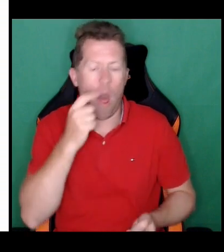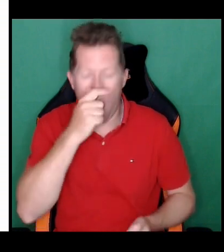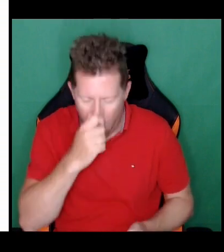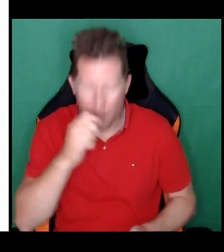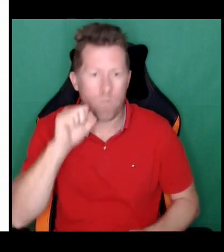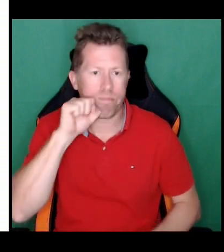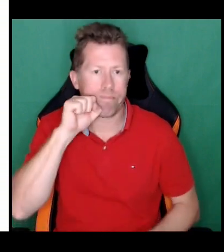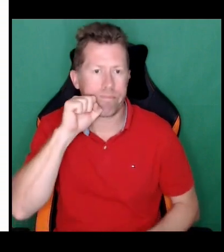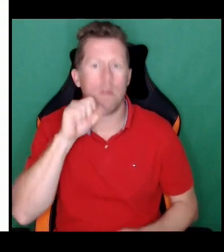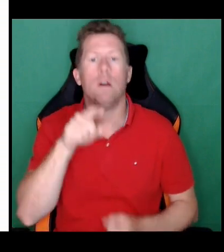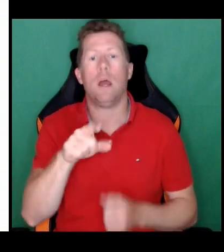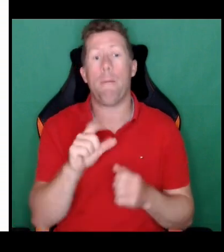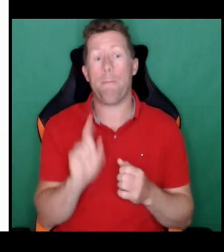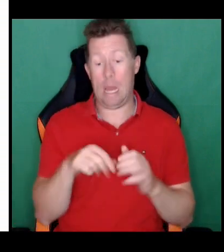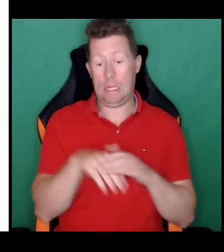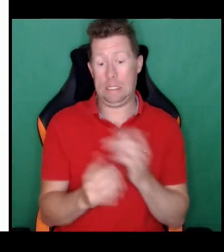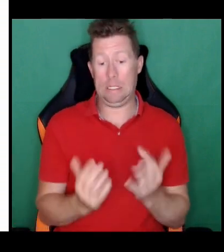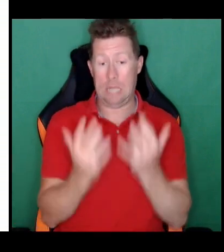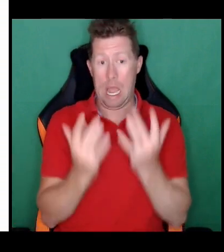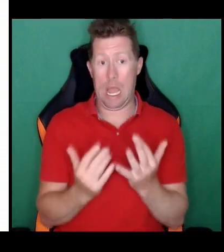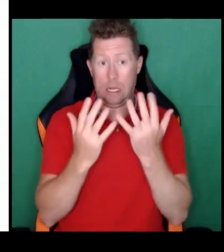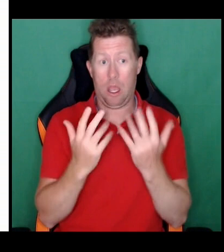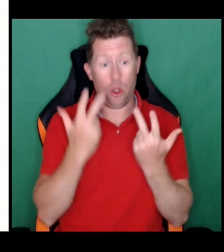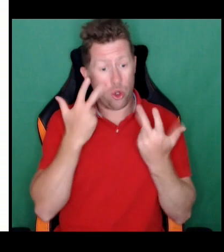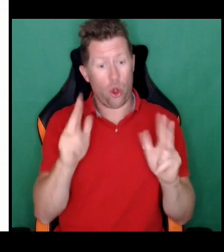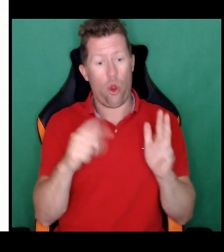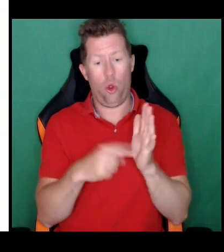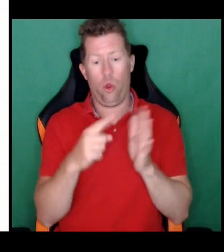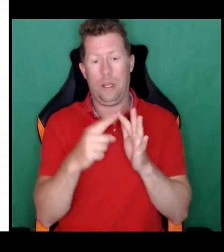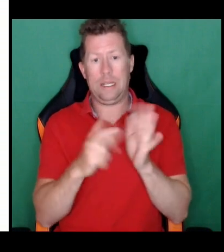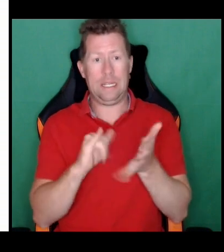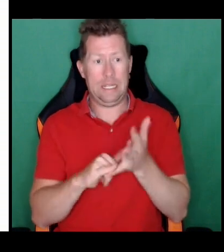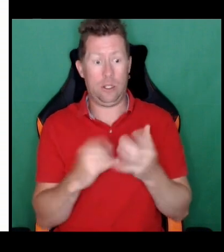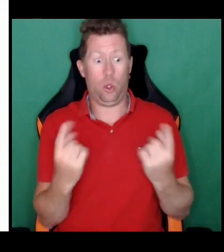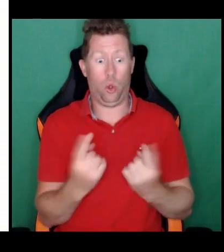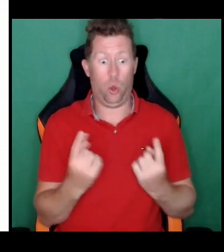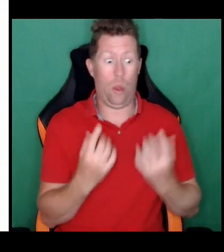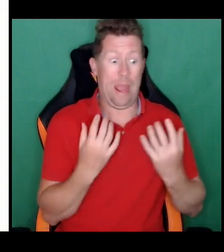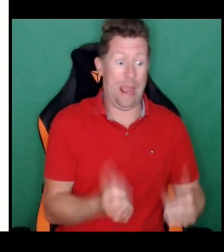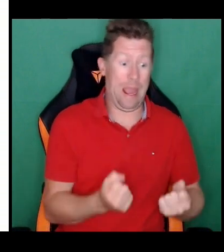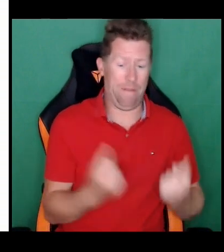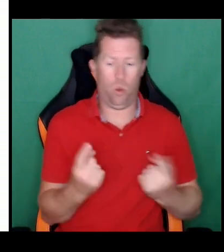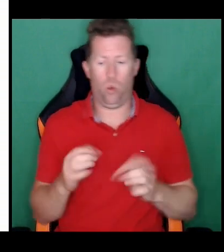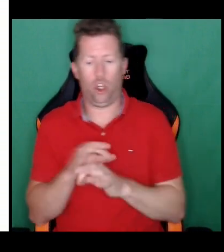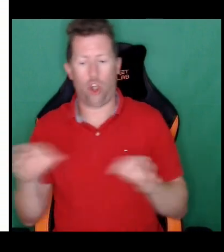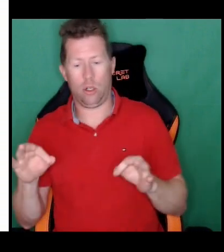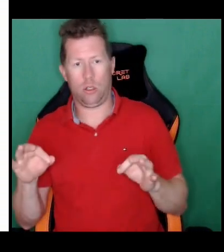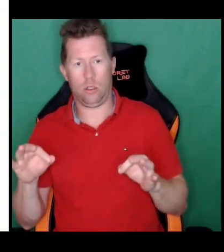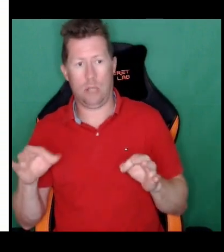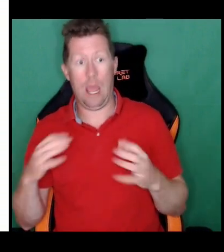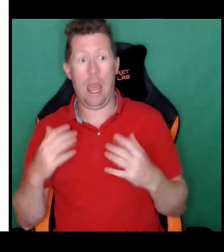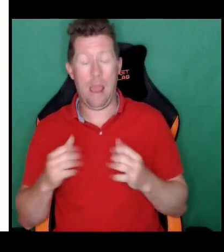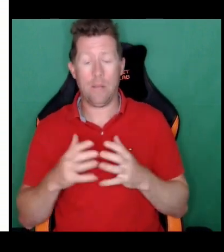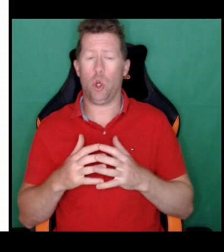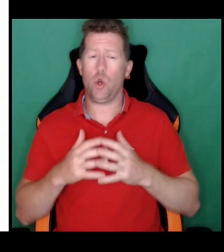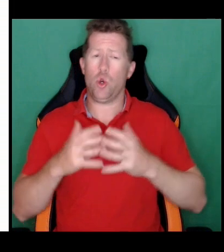hidden within the data that classifies teenagers as currently vaping or currently not vaping. And they're a